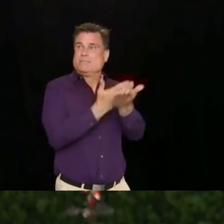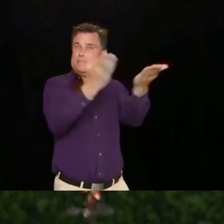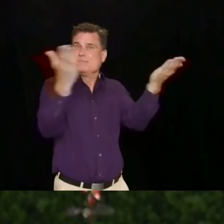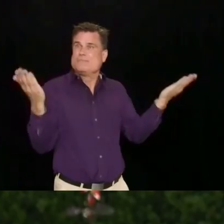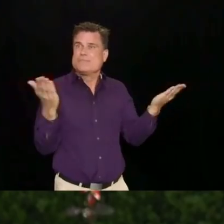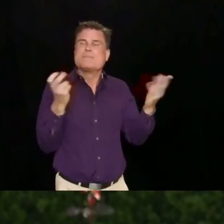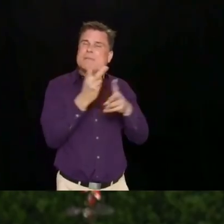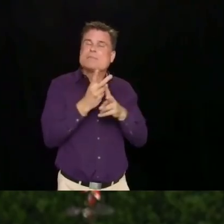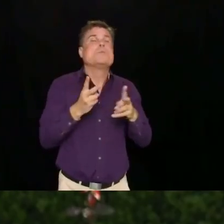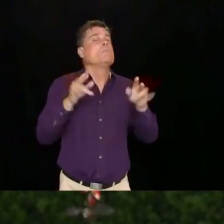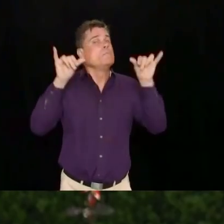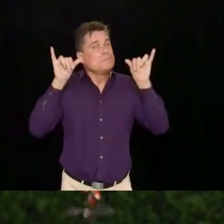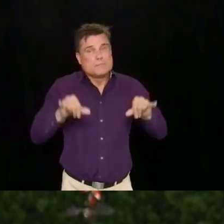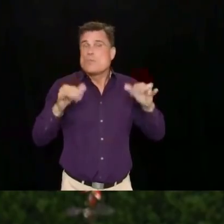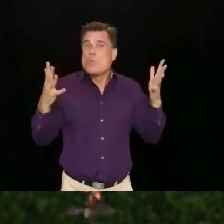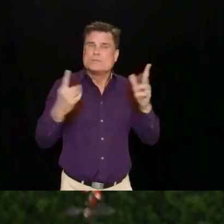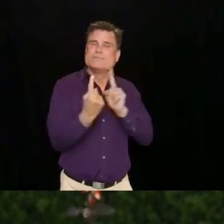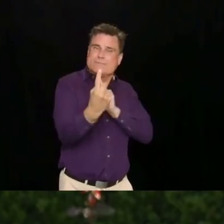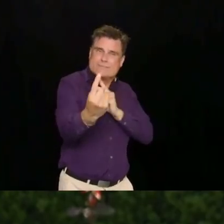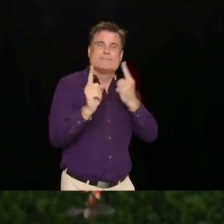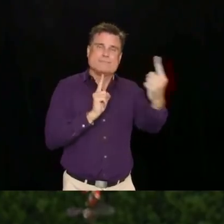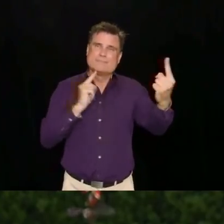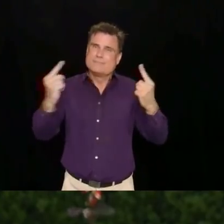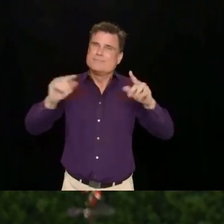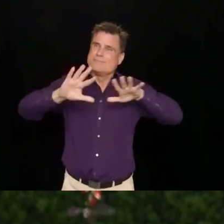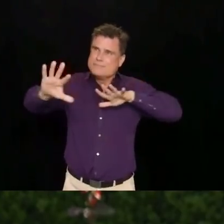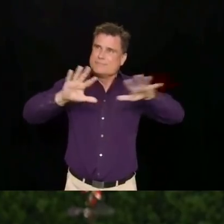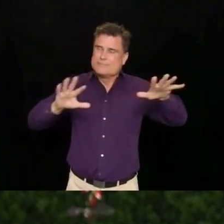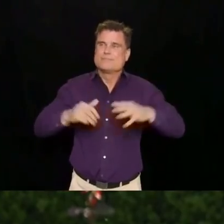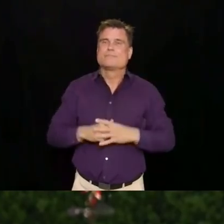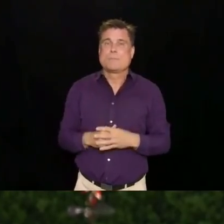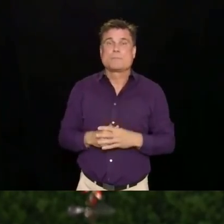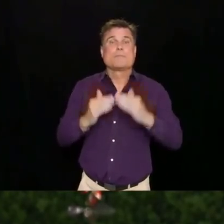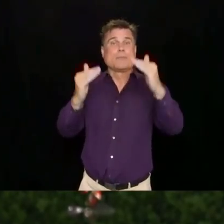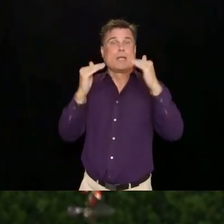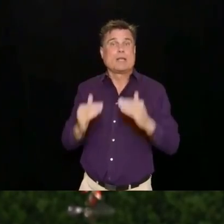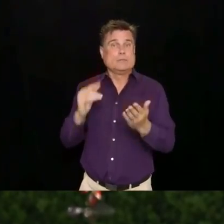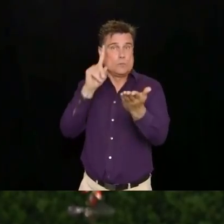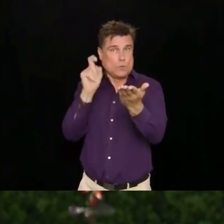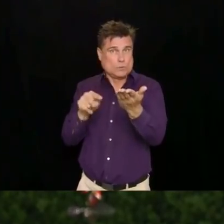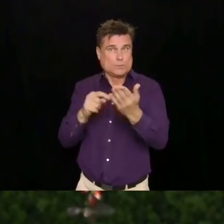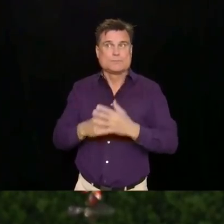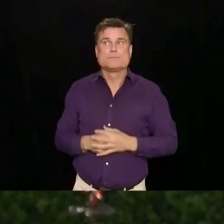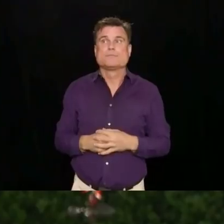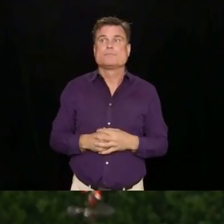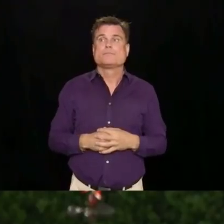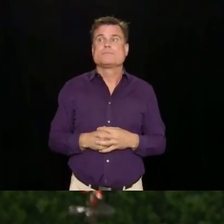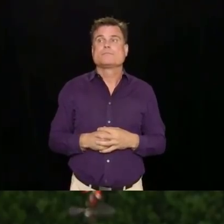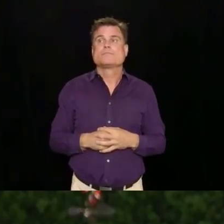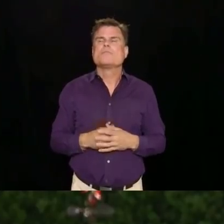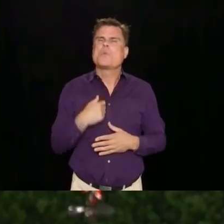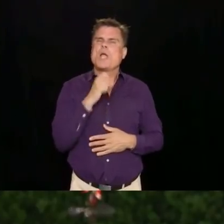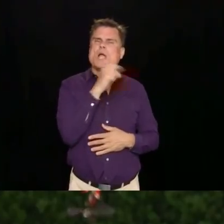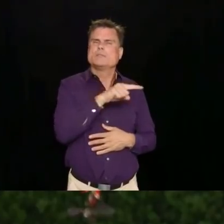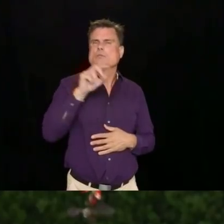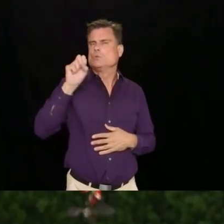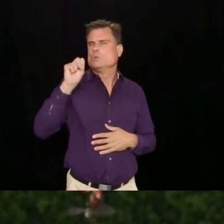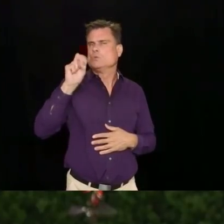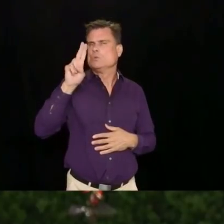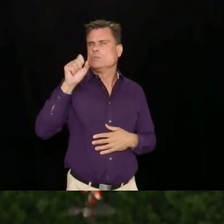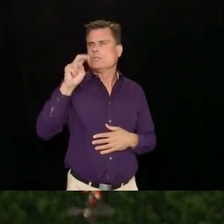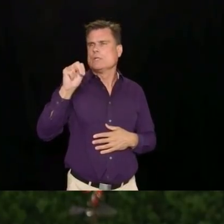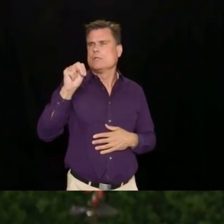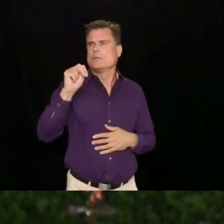Next question is from Tyler Harper, Nelson Star. Hi there. This question's for Susan Brown. Thank you for doing this